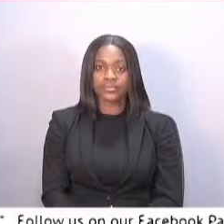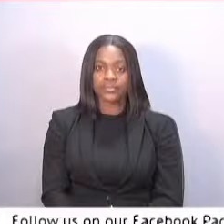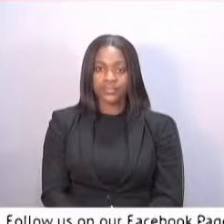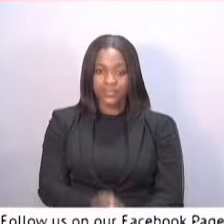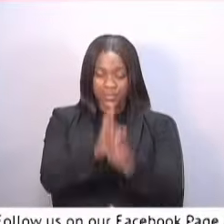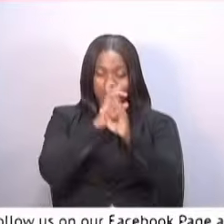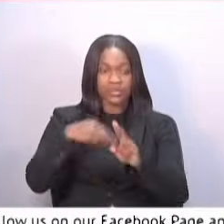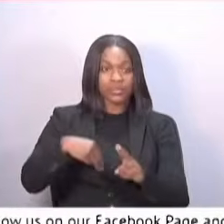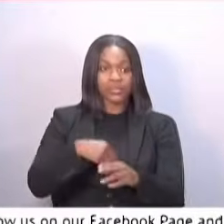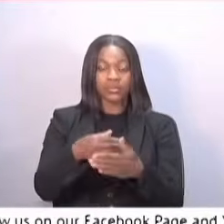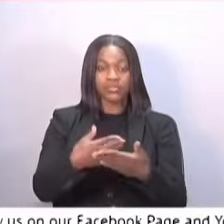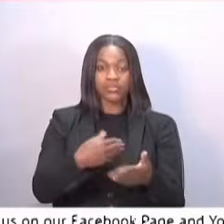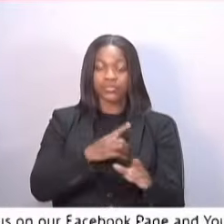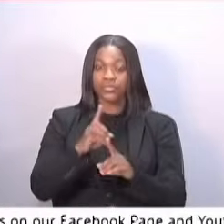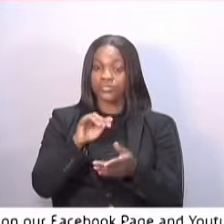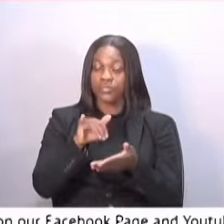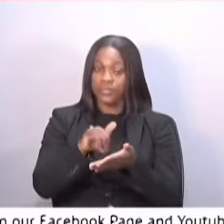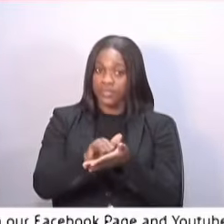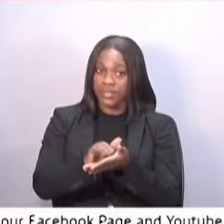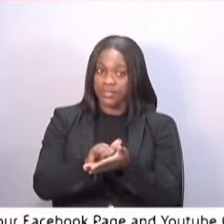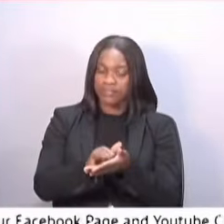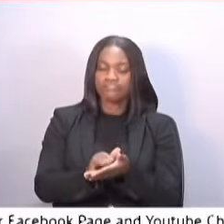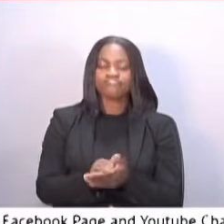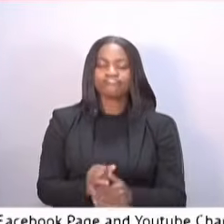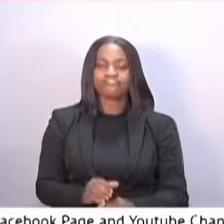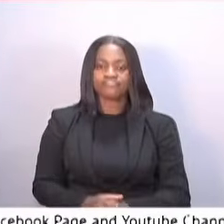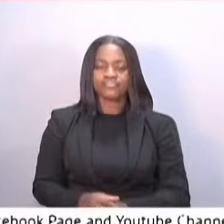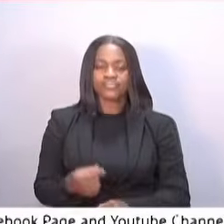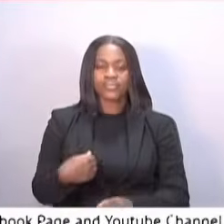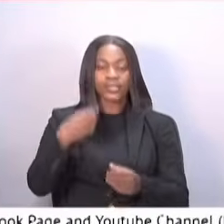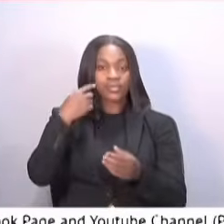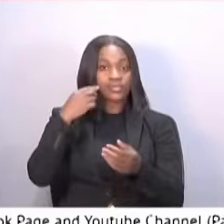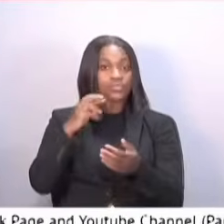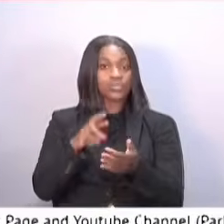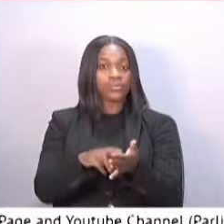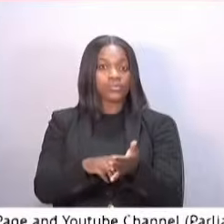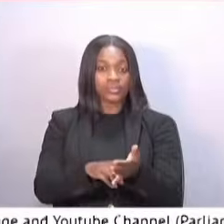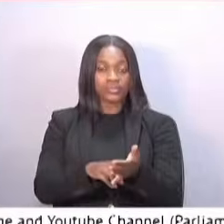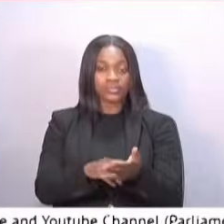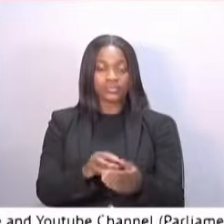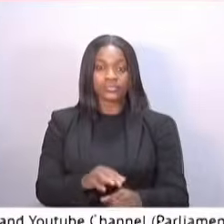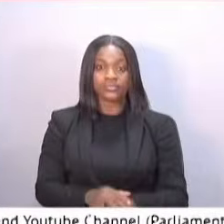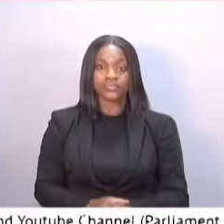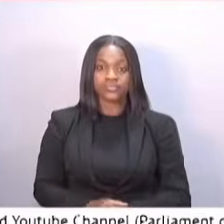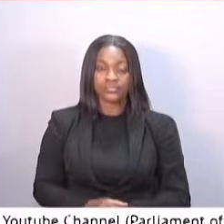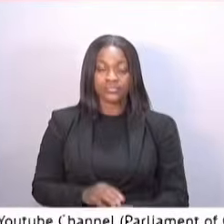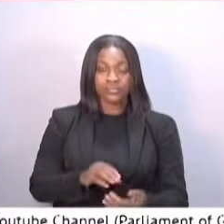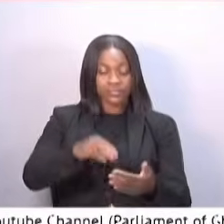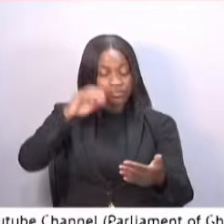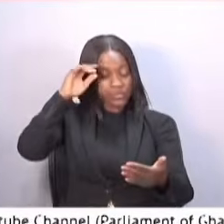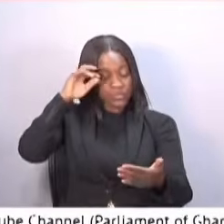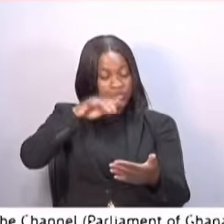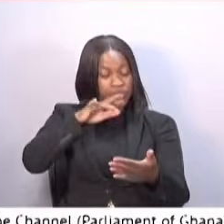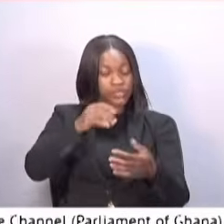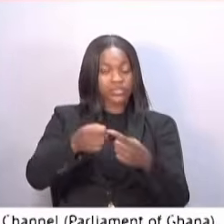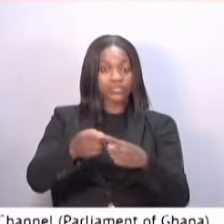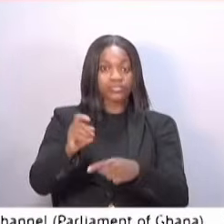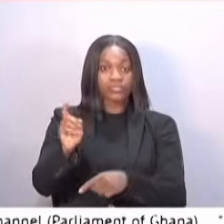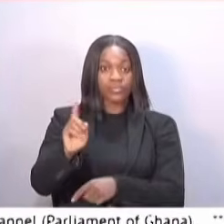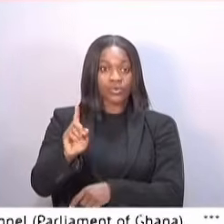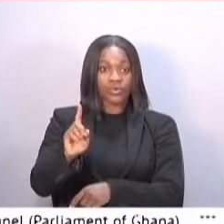Honourable members, before doing so, let me also acknowledge students